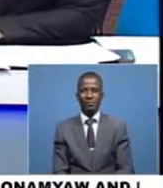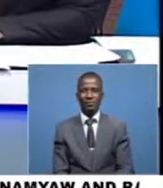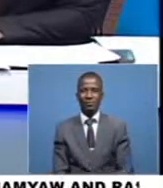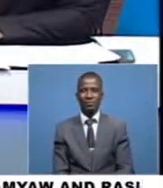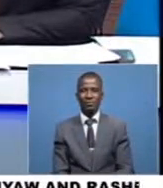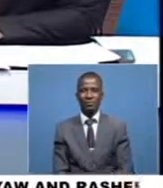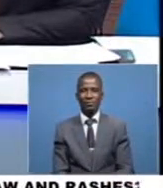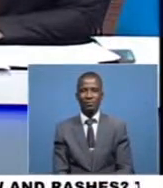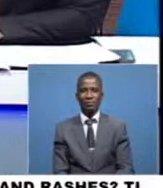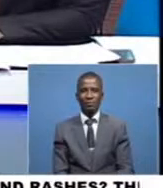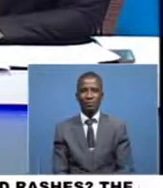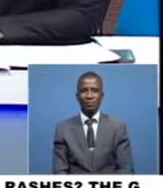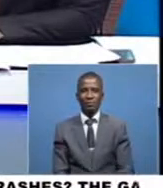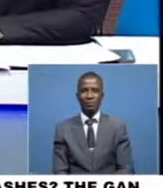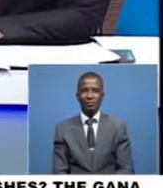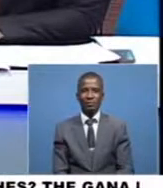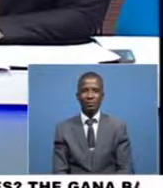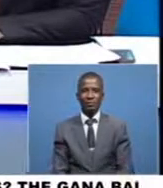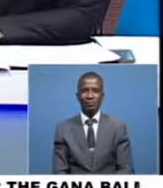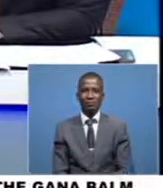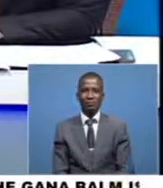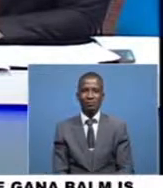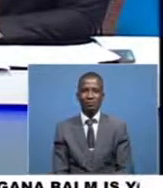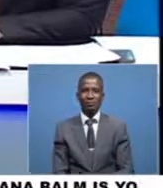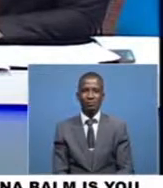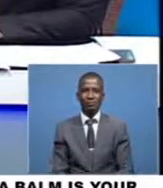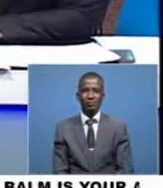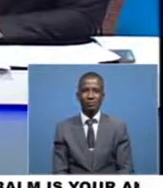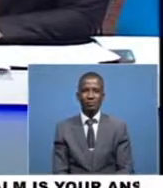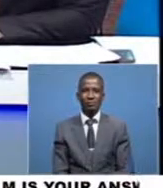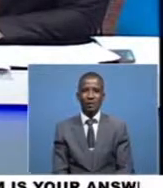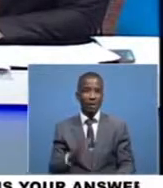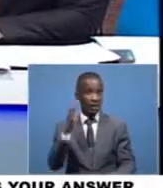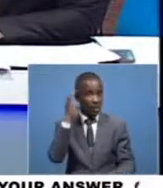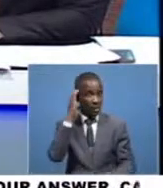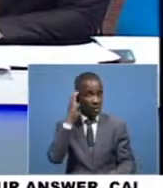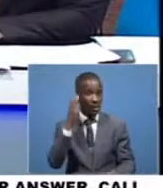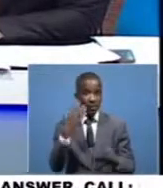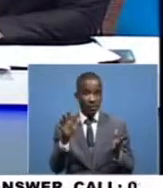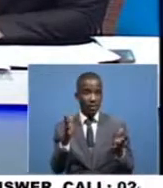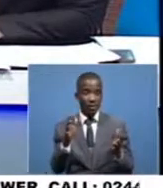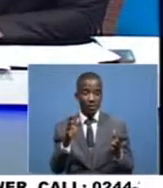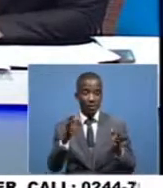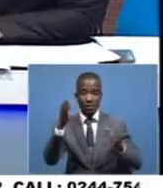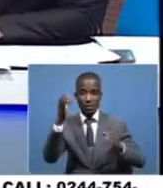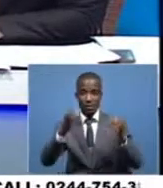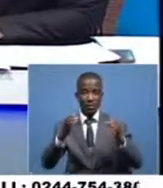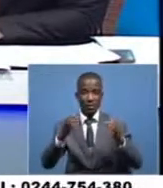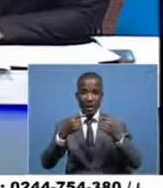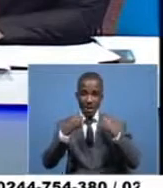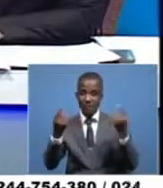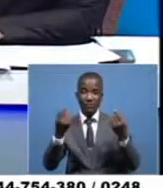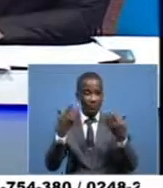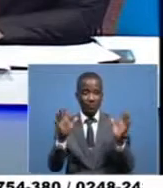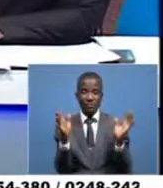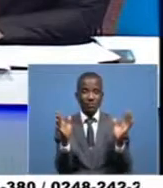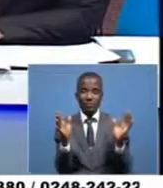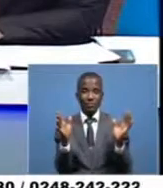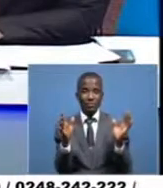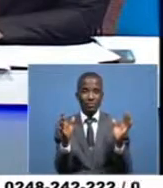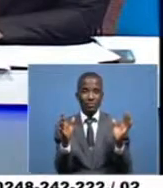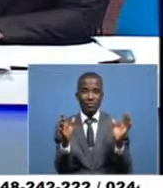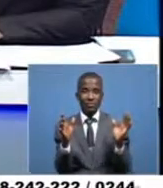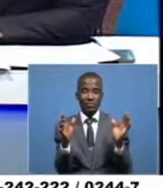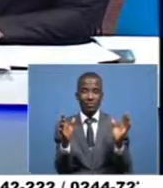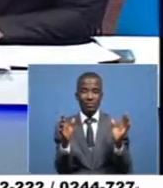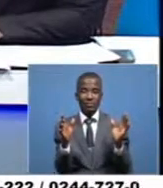you, George. All right, help us to understand what just happened, although I've just given the final line that the presiding judge